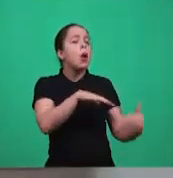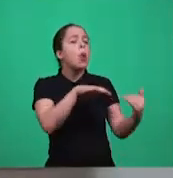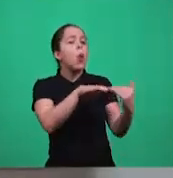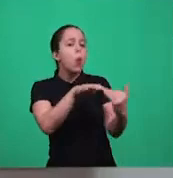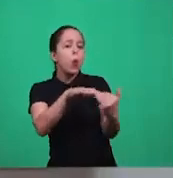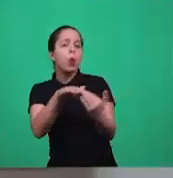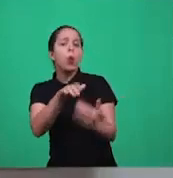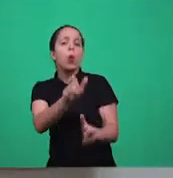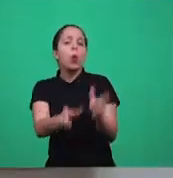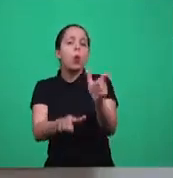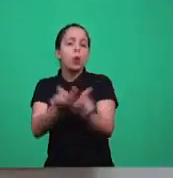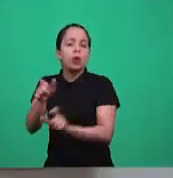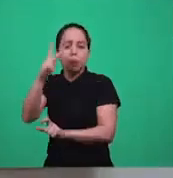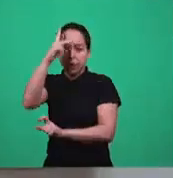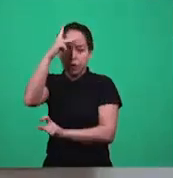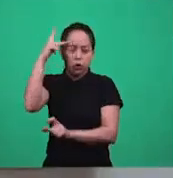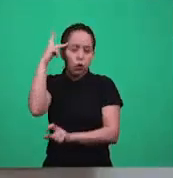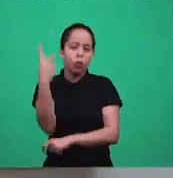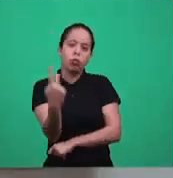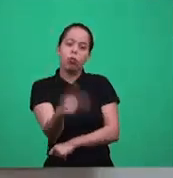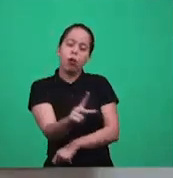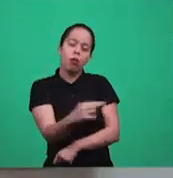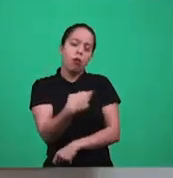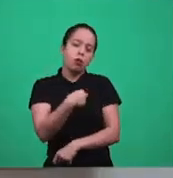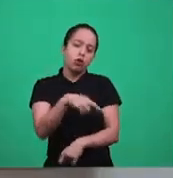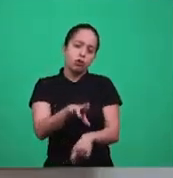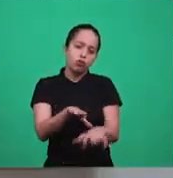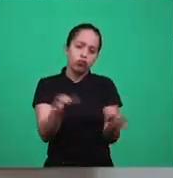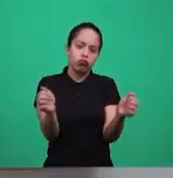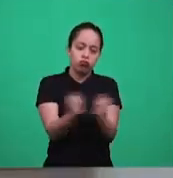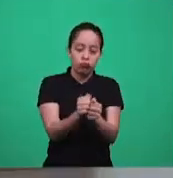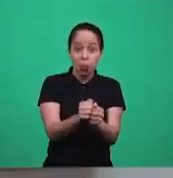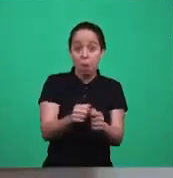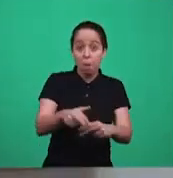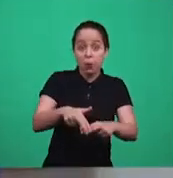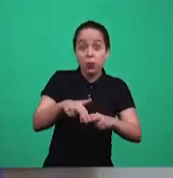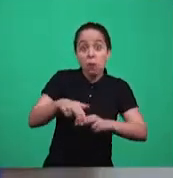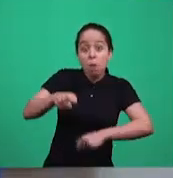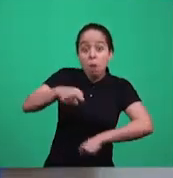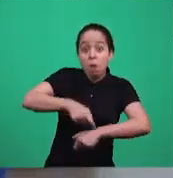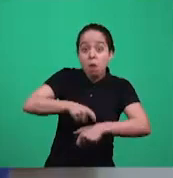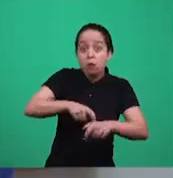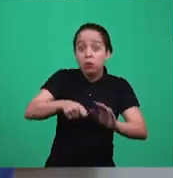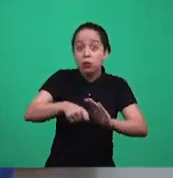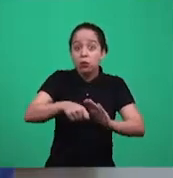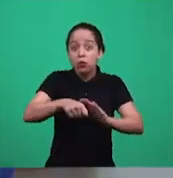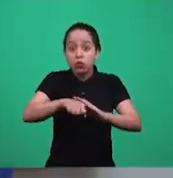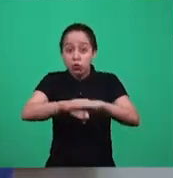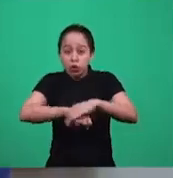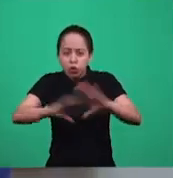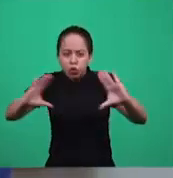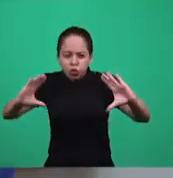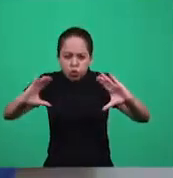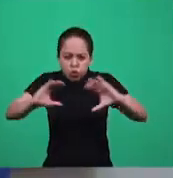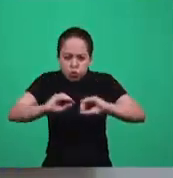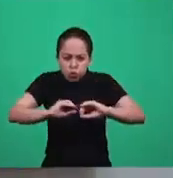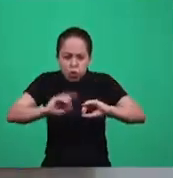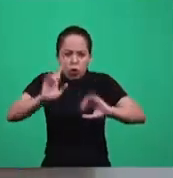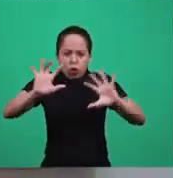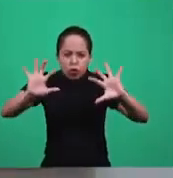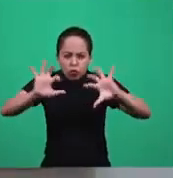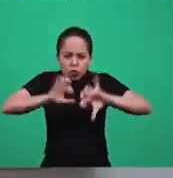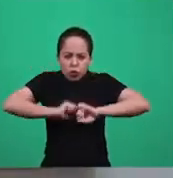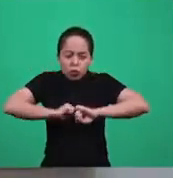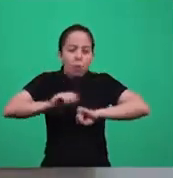his fathers and brethren of his religion. So at night when it was dark, it was best for him because he